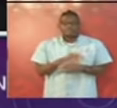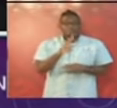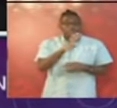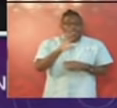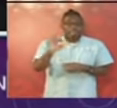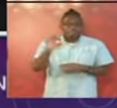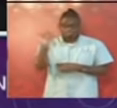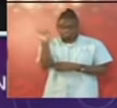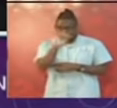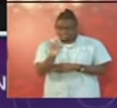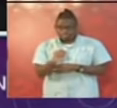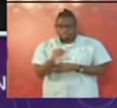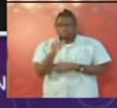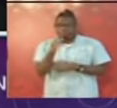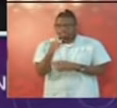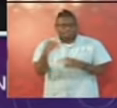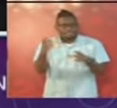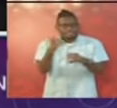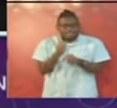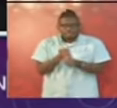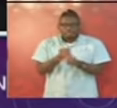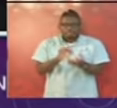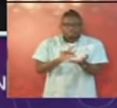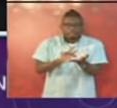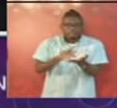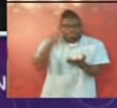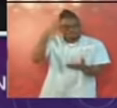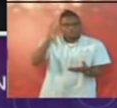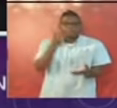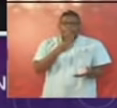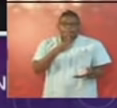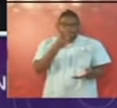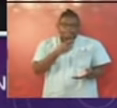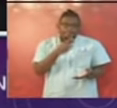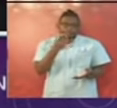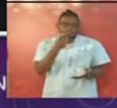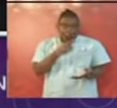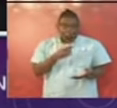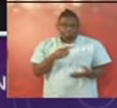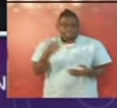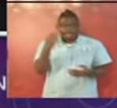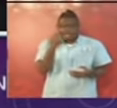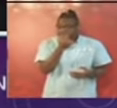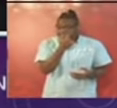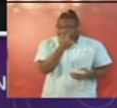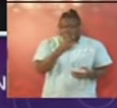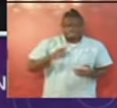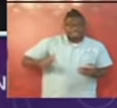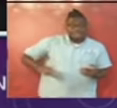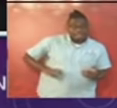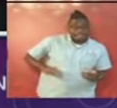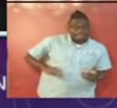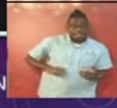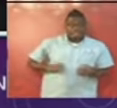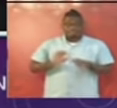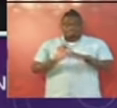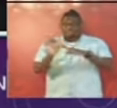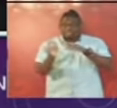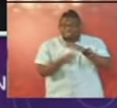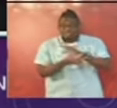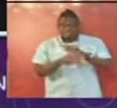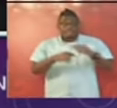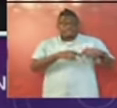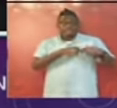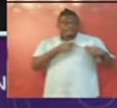get treatment for diabetes and its attendant problems, the eyes, the kidneys, the feet, and heart-related